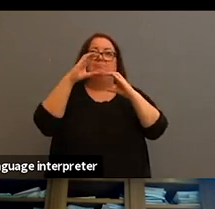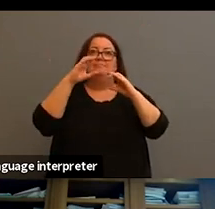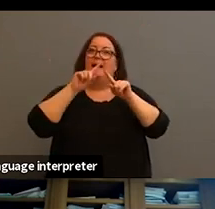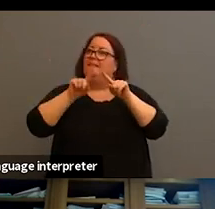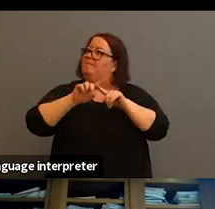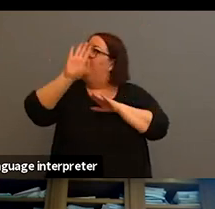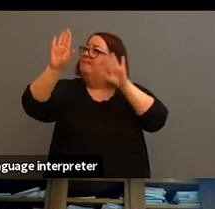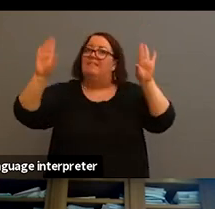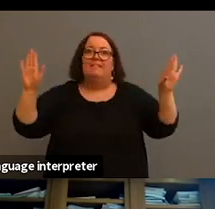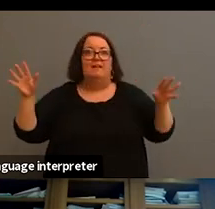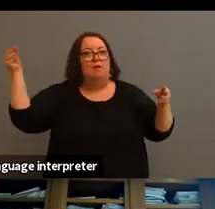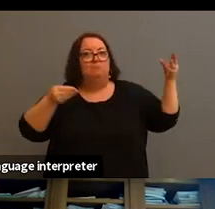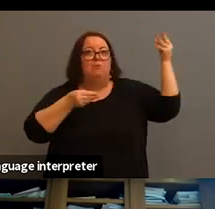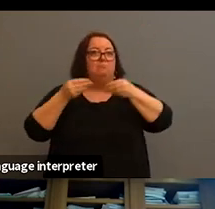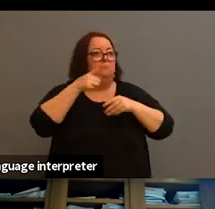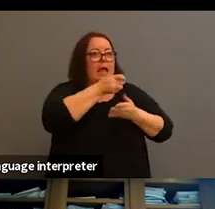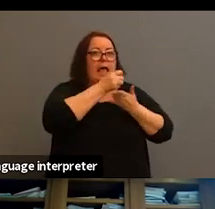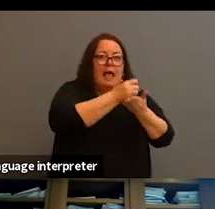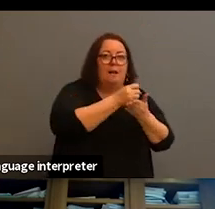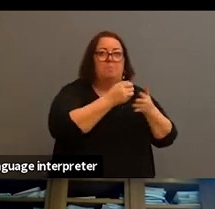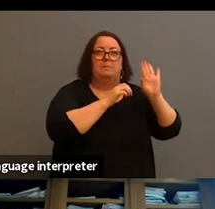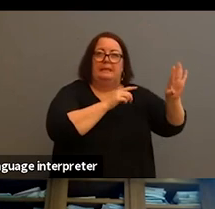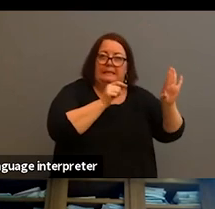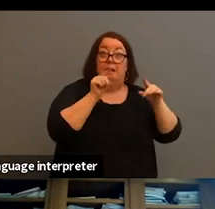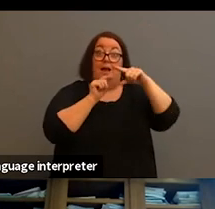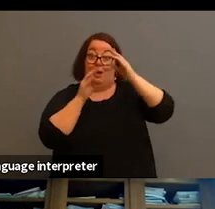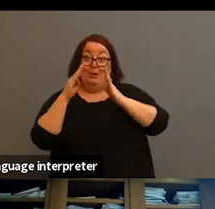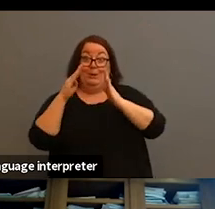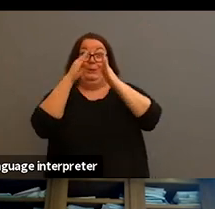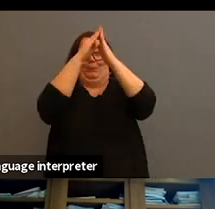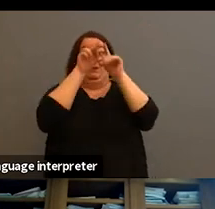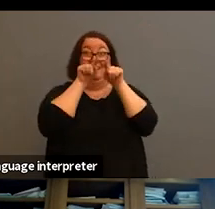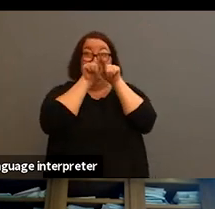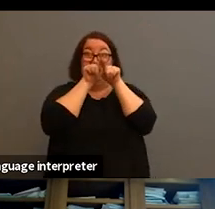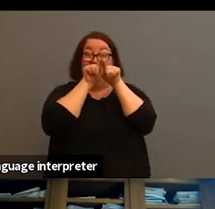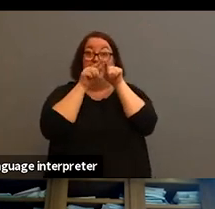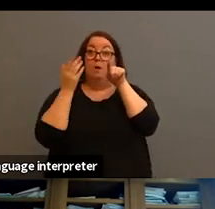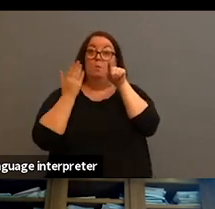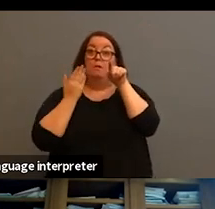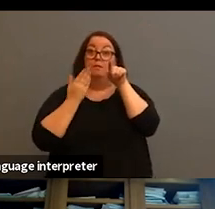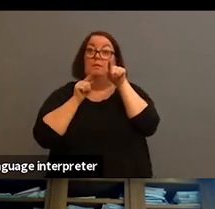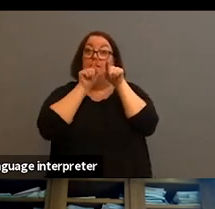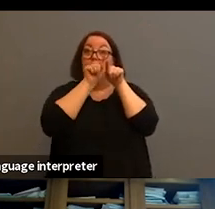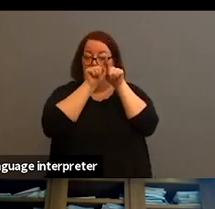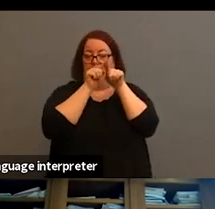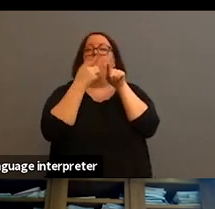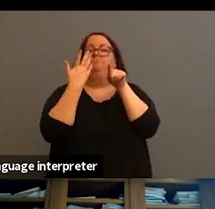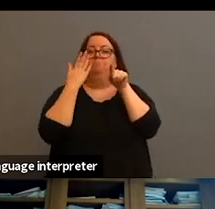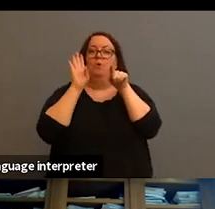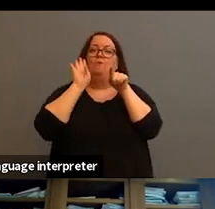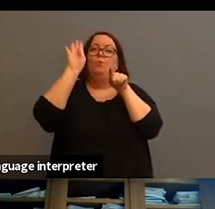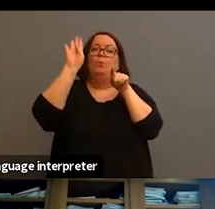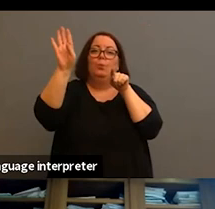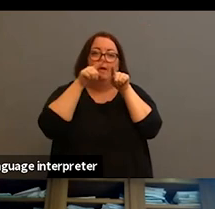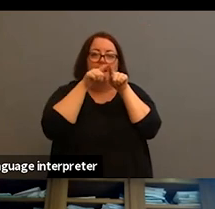will actually be the need for special solutions will actually expand if the universal design is